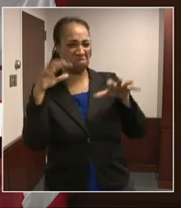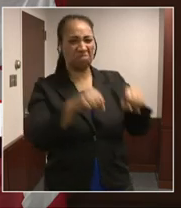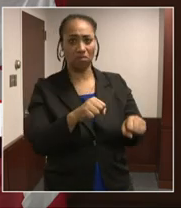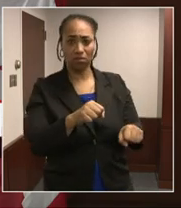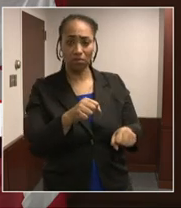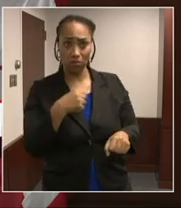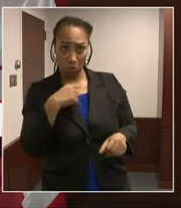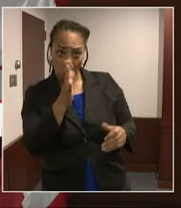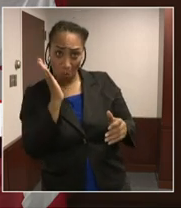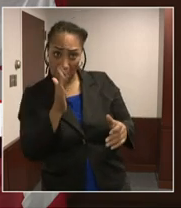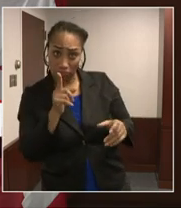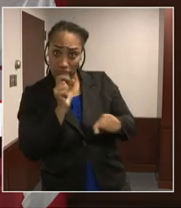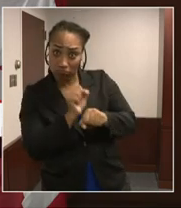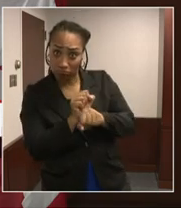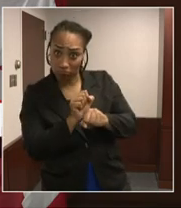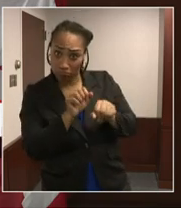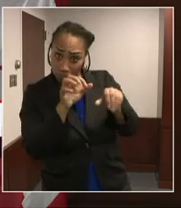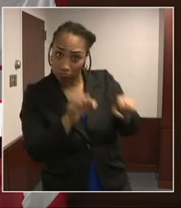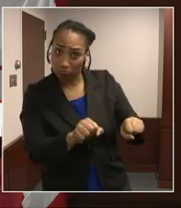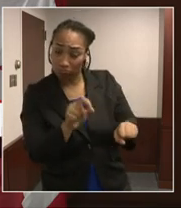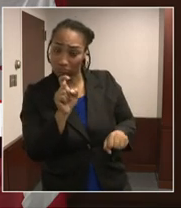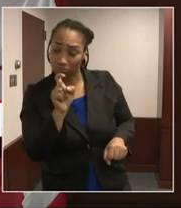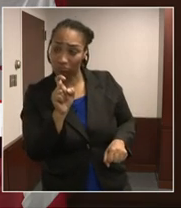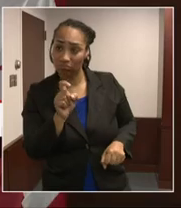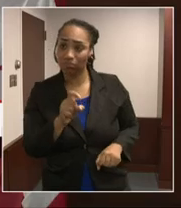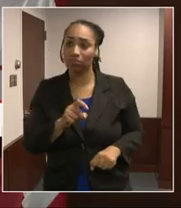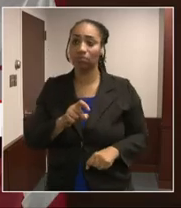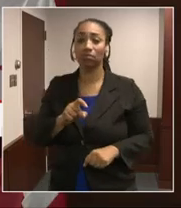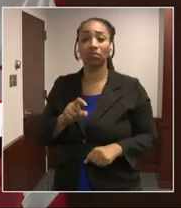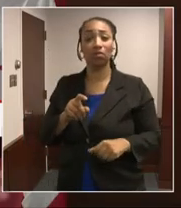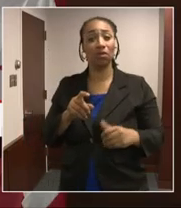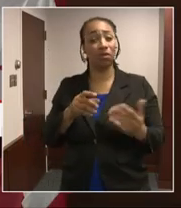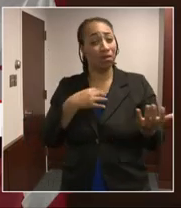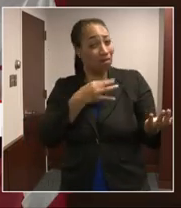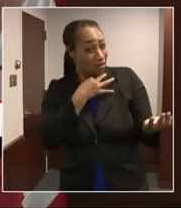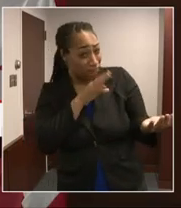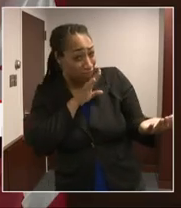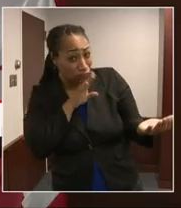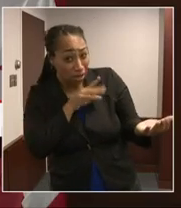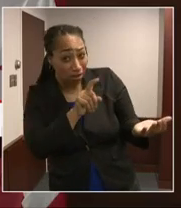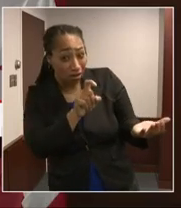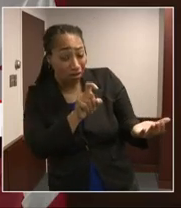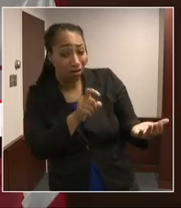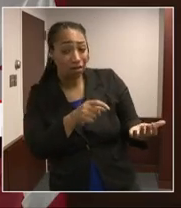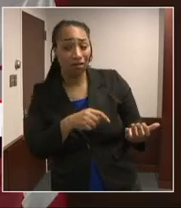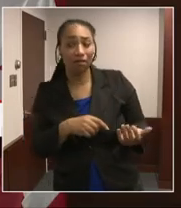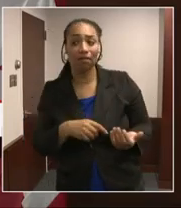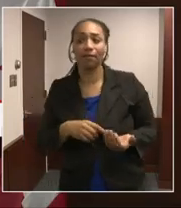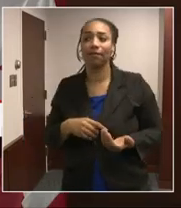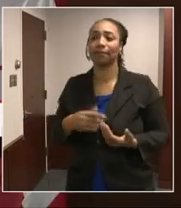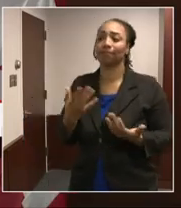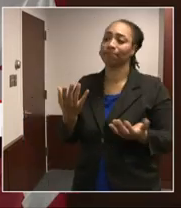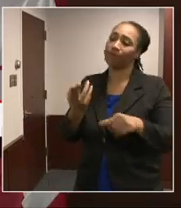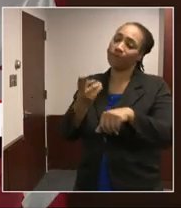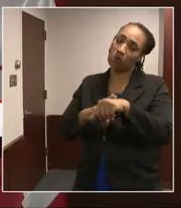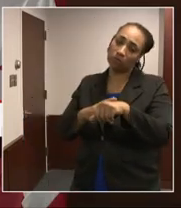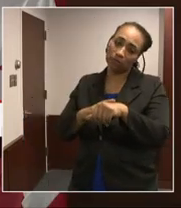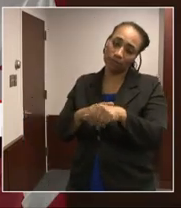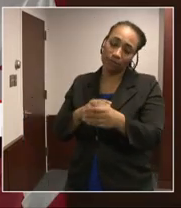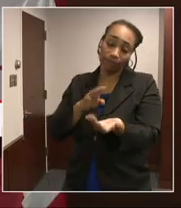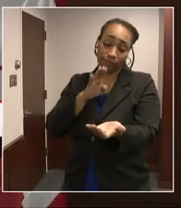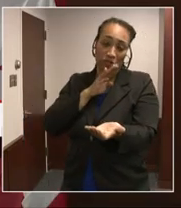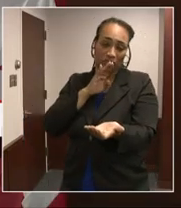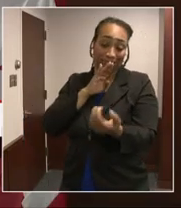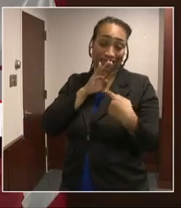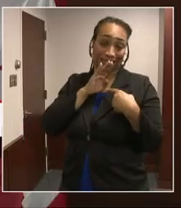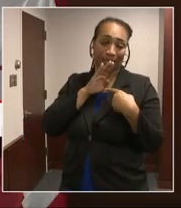And so what we want to make sure, and this is what one takeaway I had from my